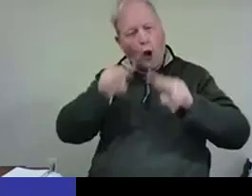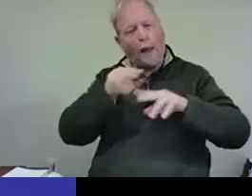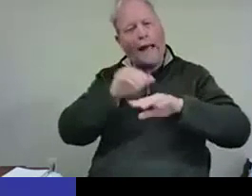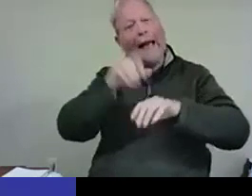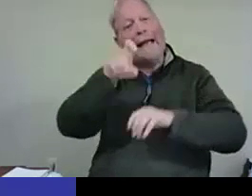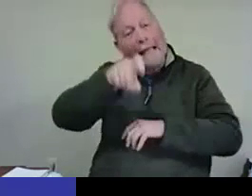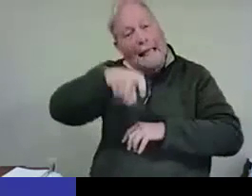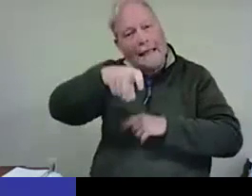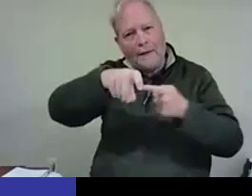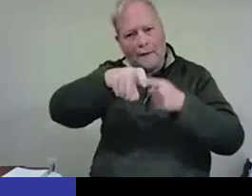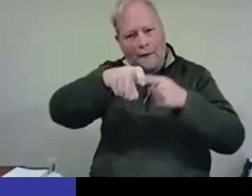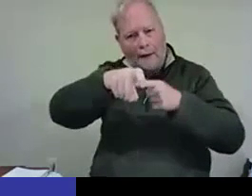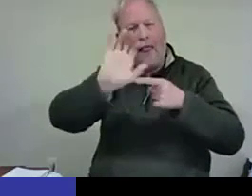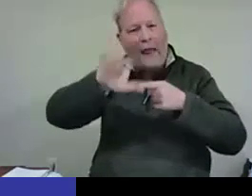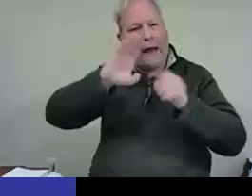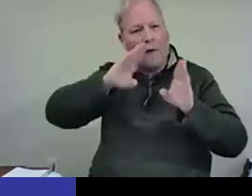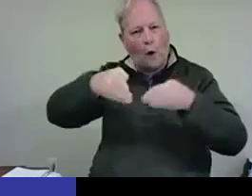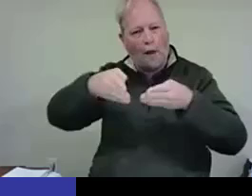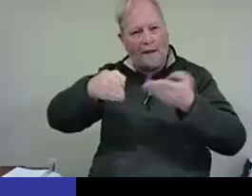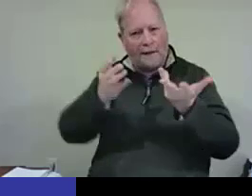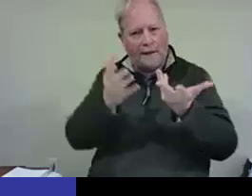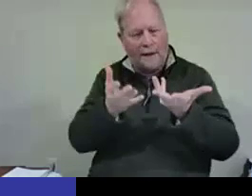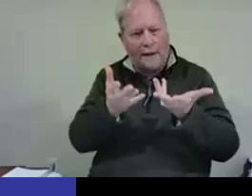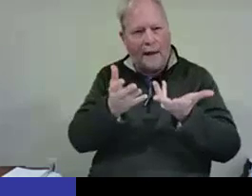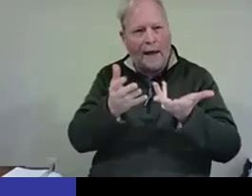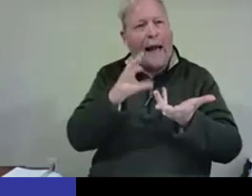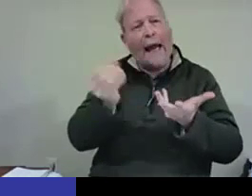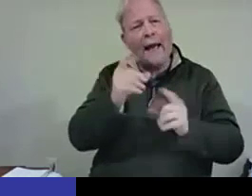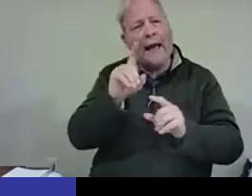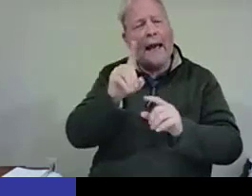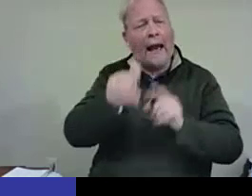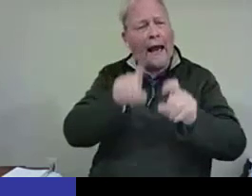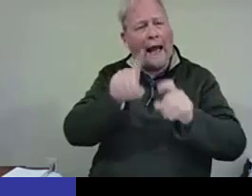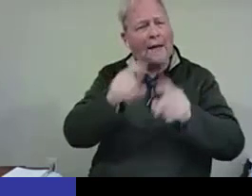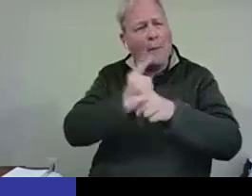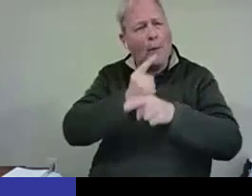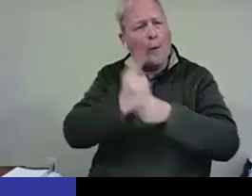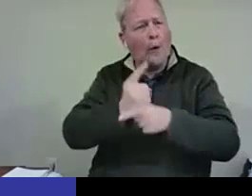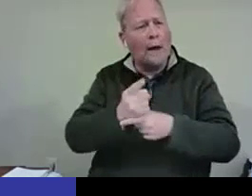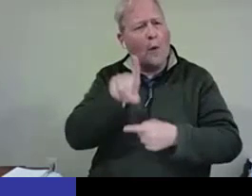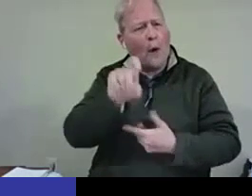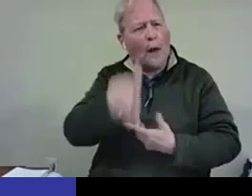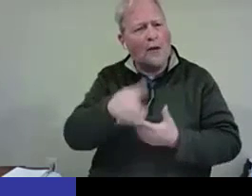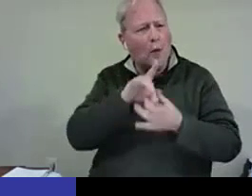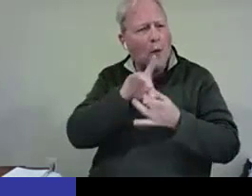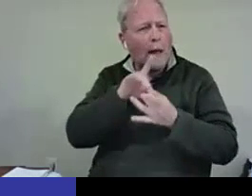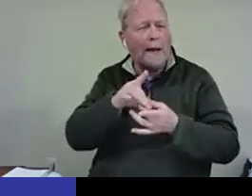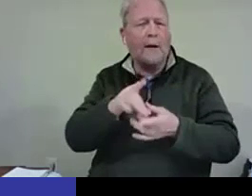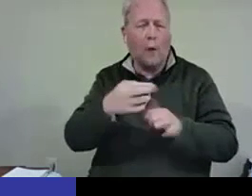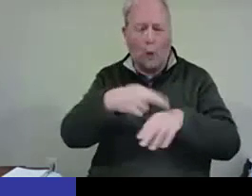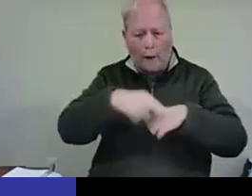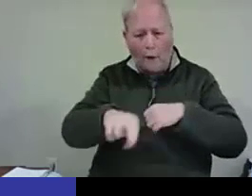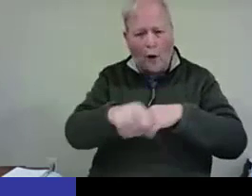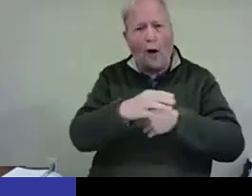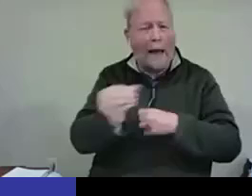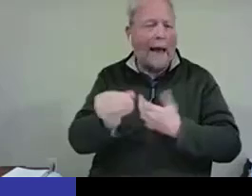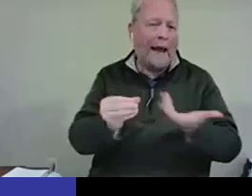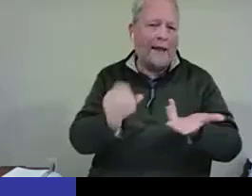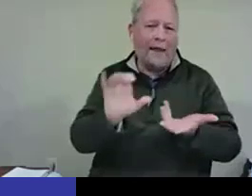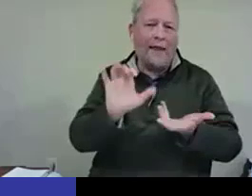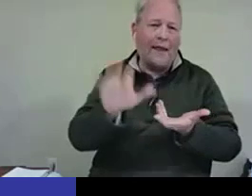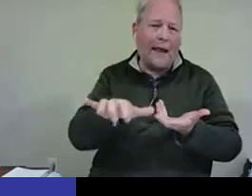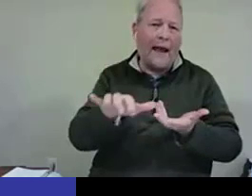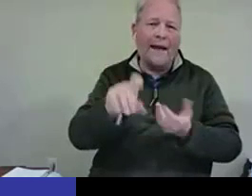educationally relevant questions based on the referral and the review of existing data. Disability category criteria is